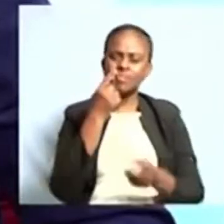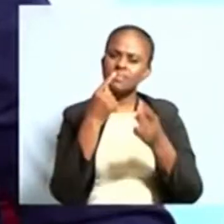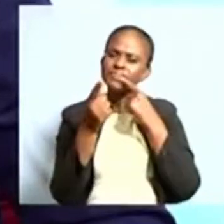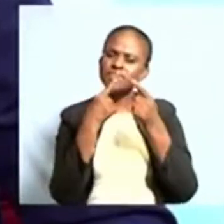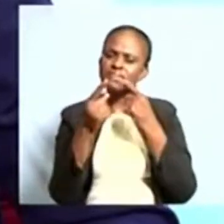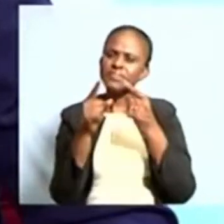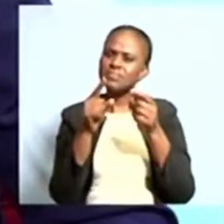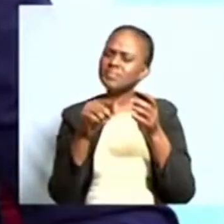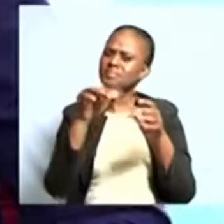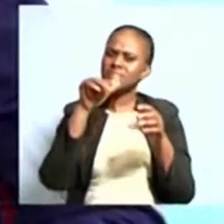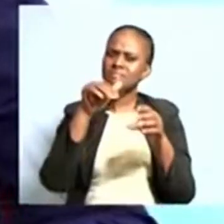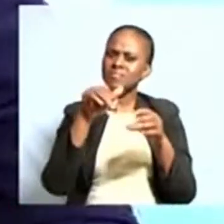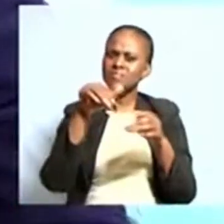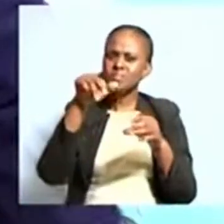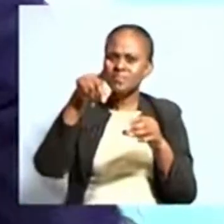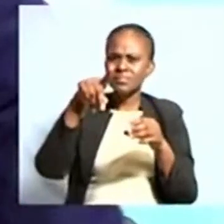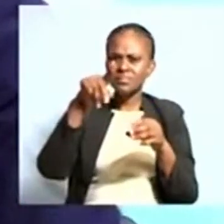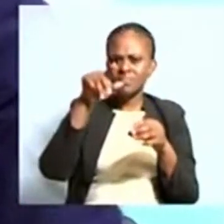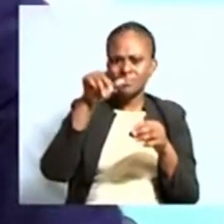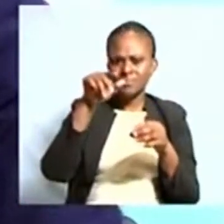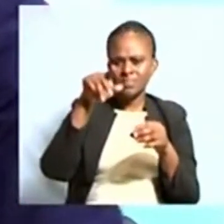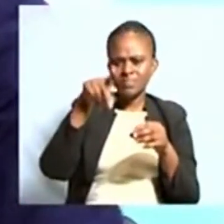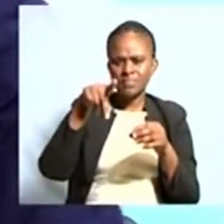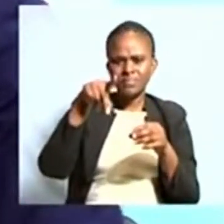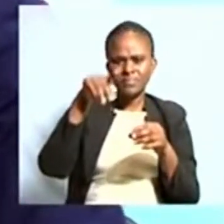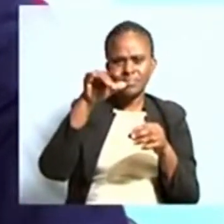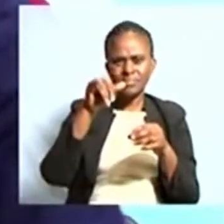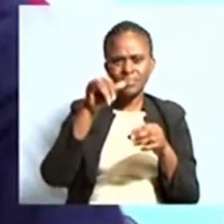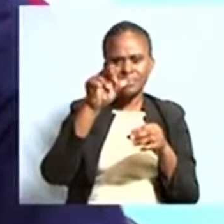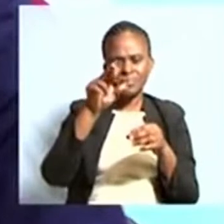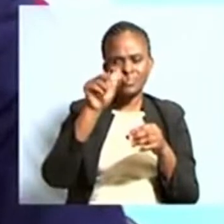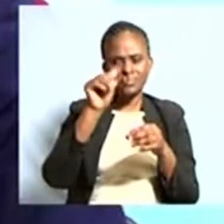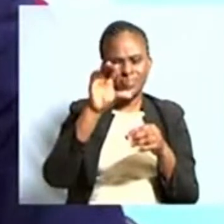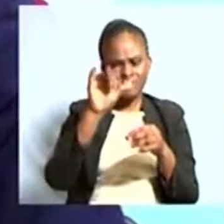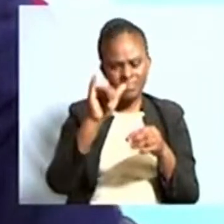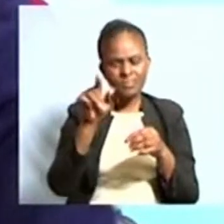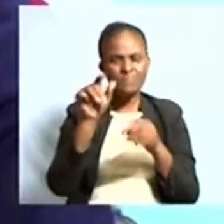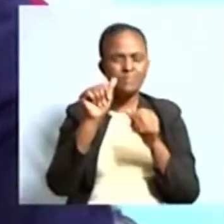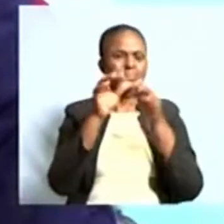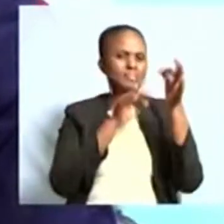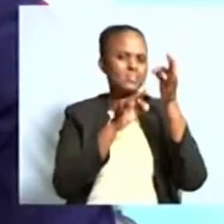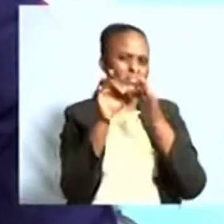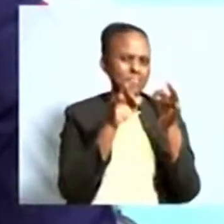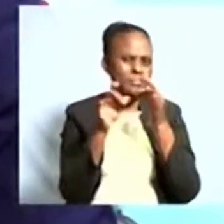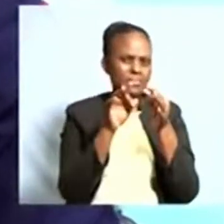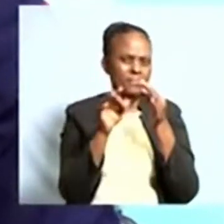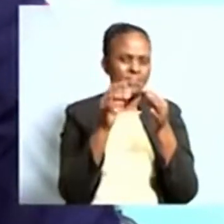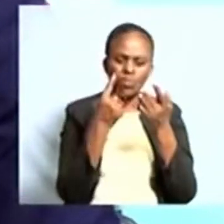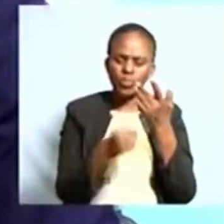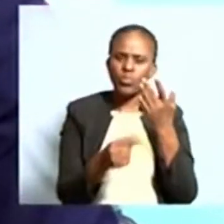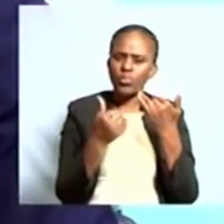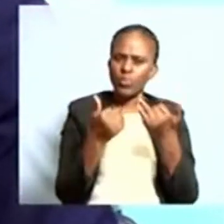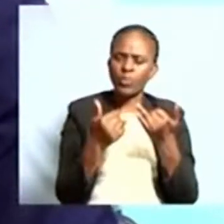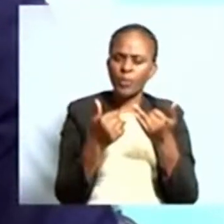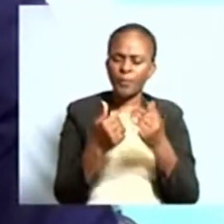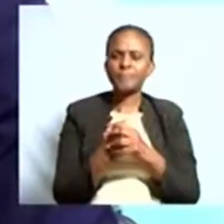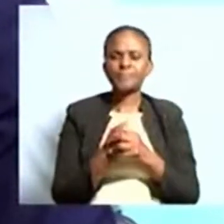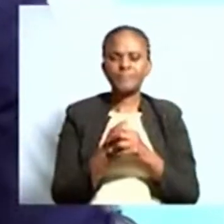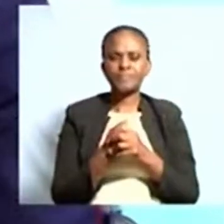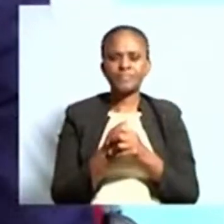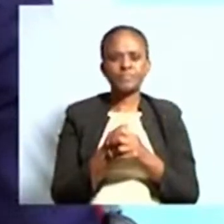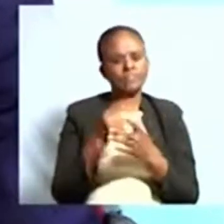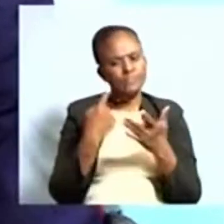can elaborate on piracy and what merits to pirating and